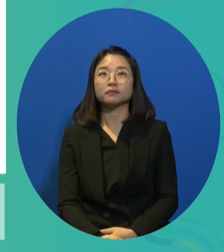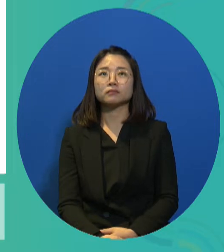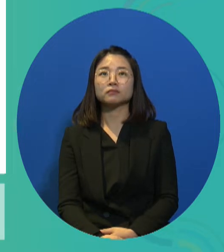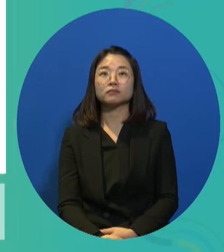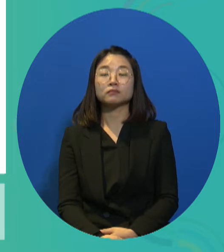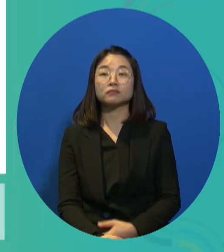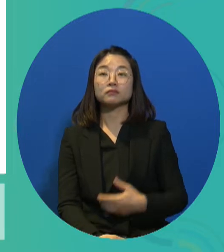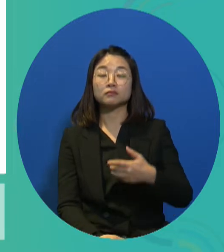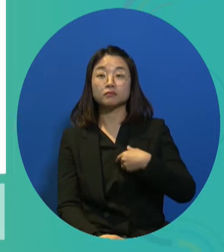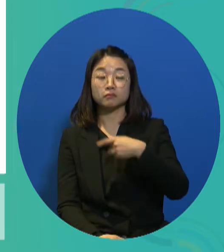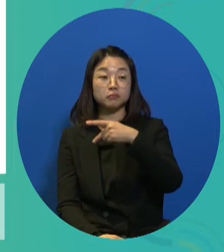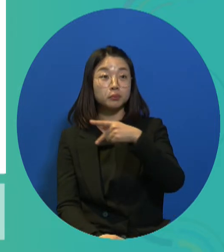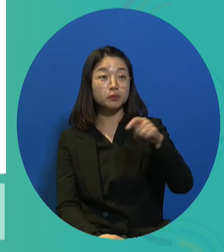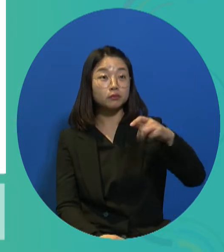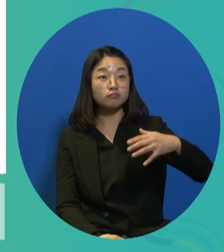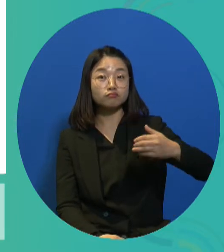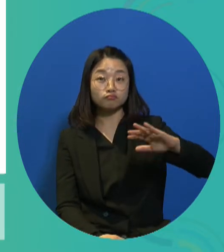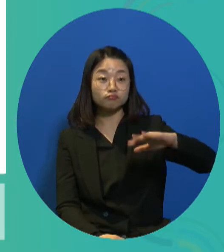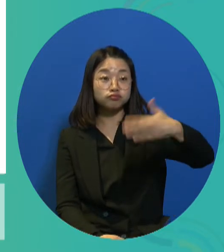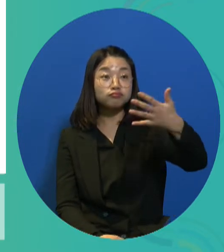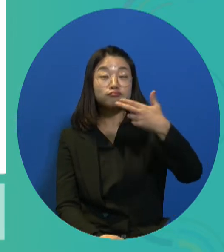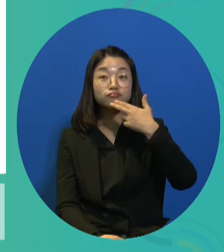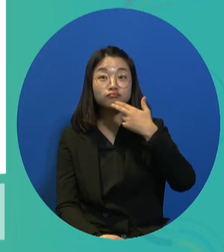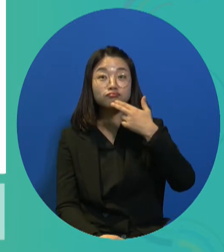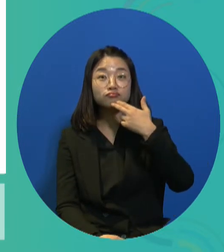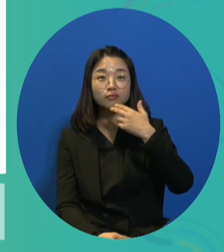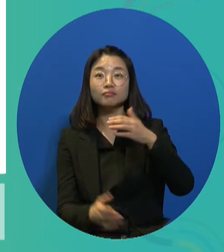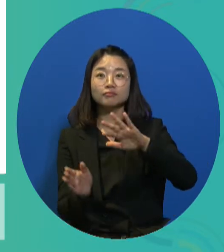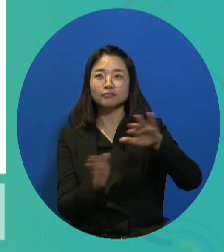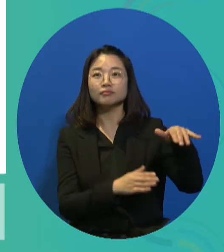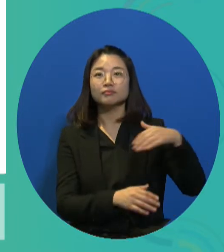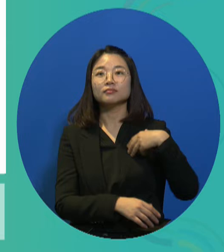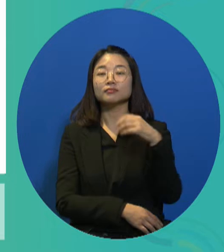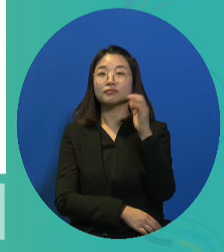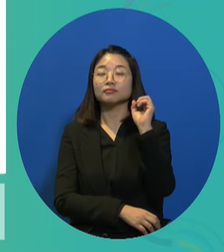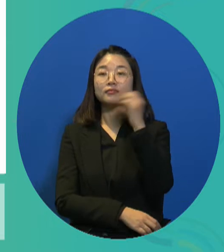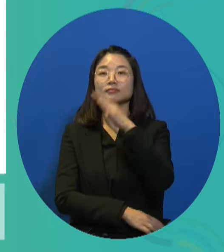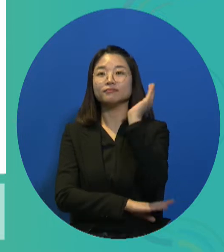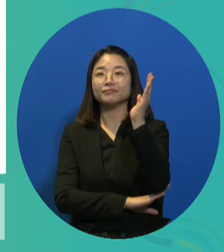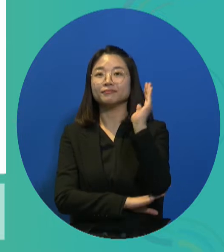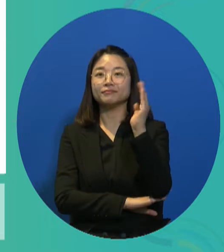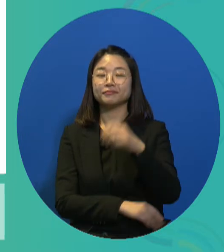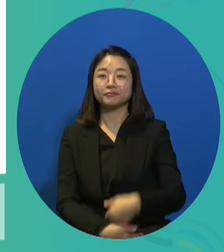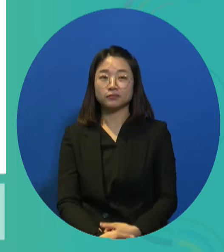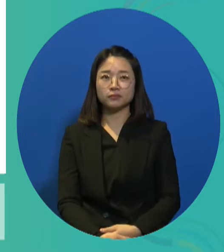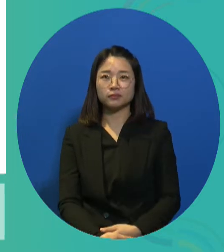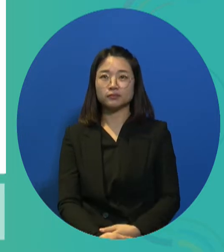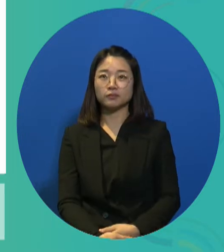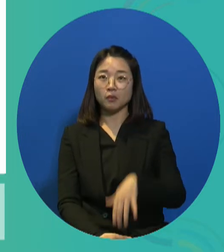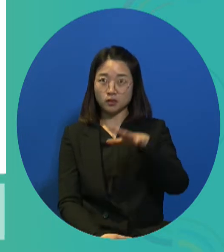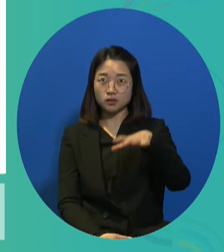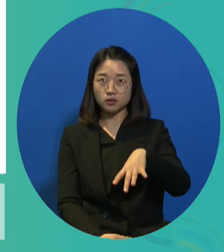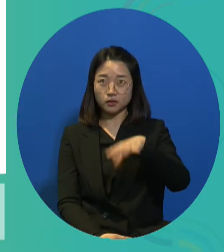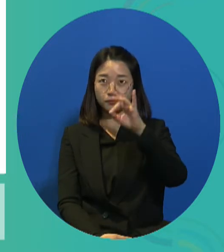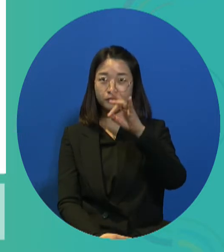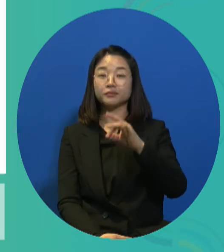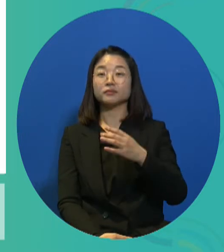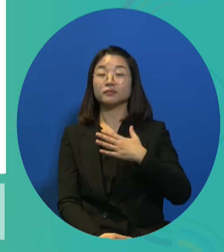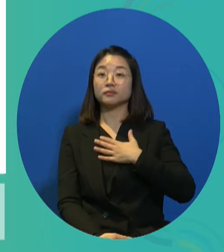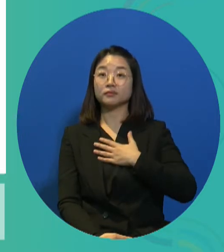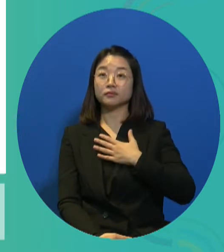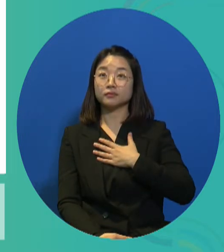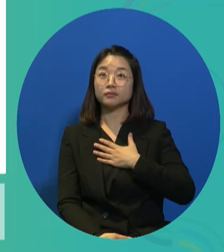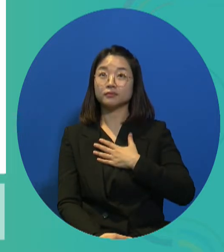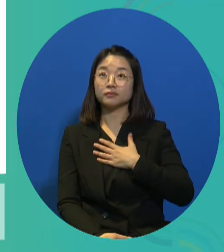working. So to start with, I wanted to say a quick word about what we call devolution. Devolution is where